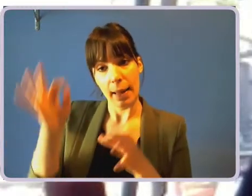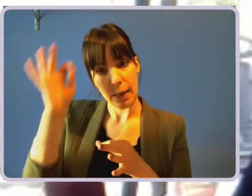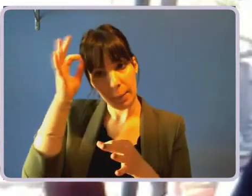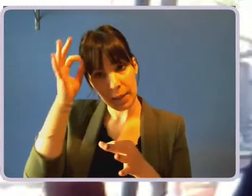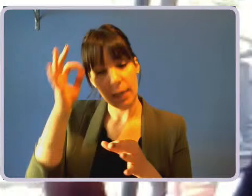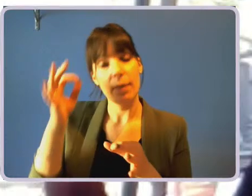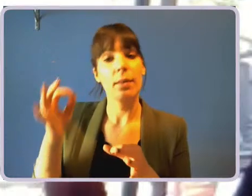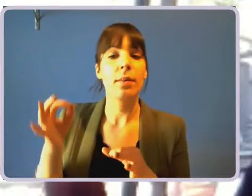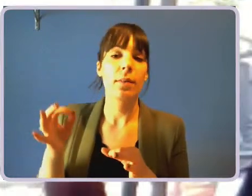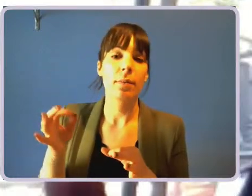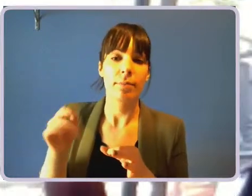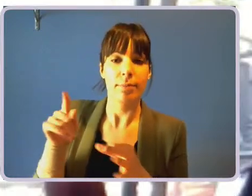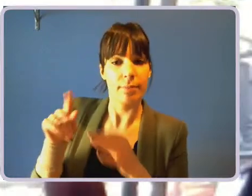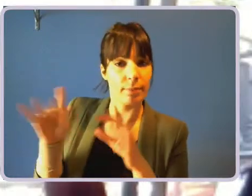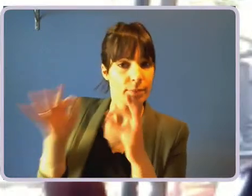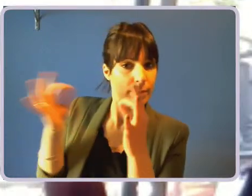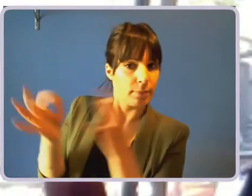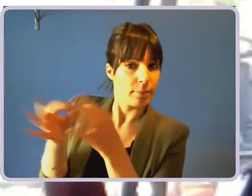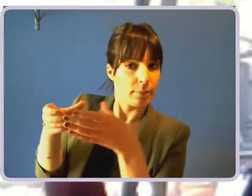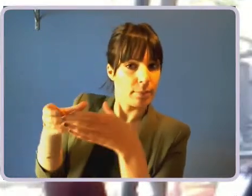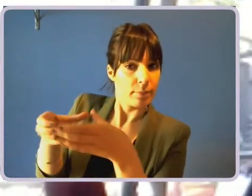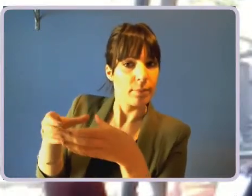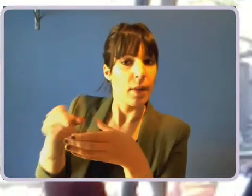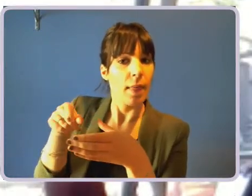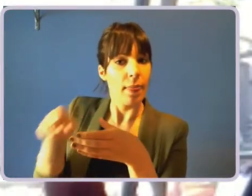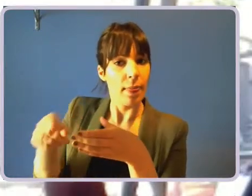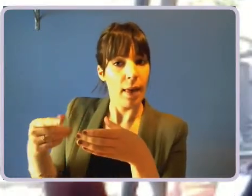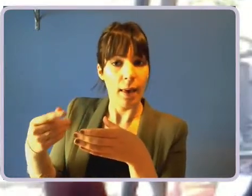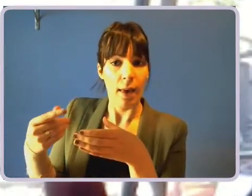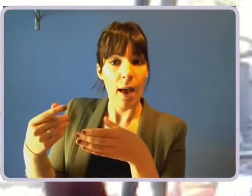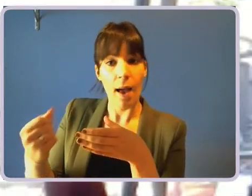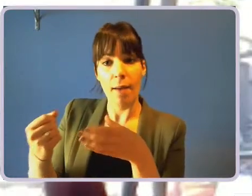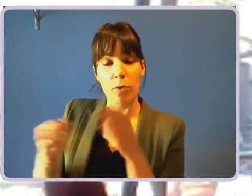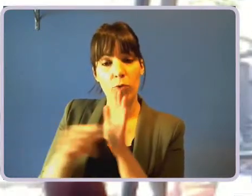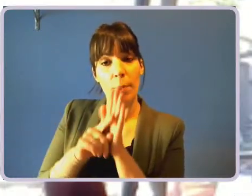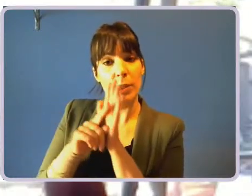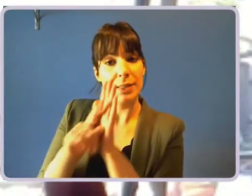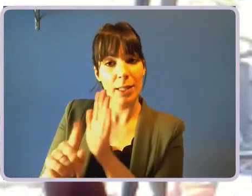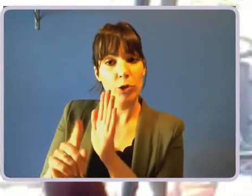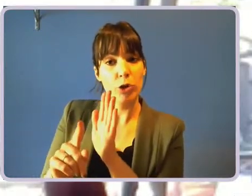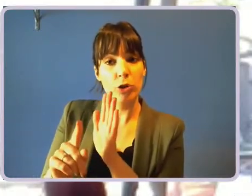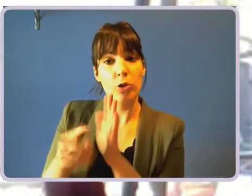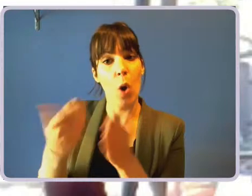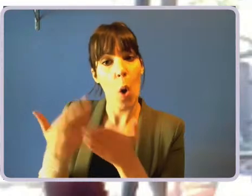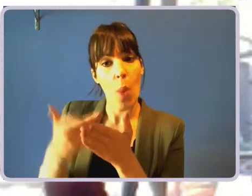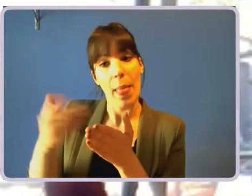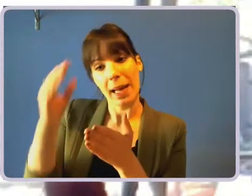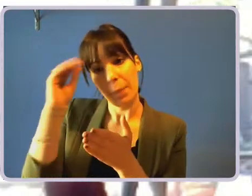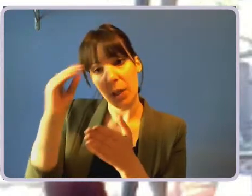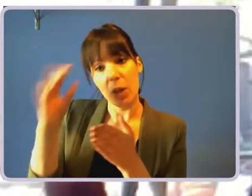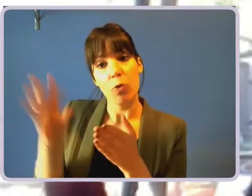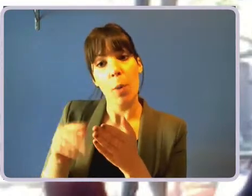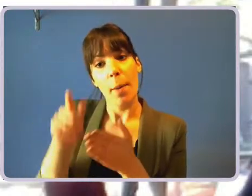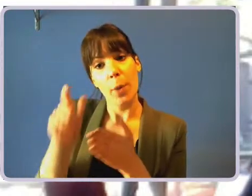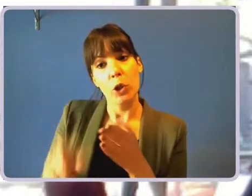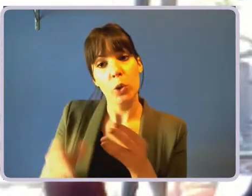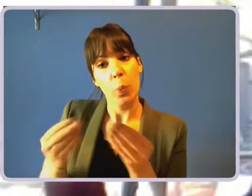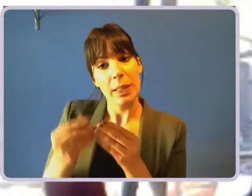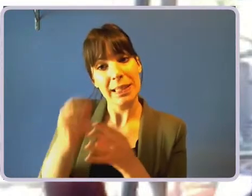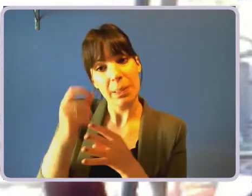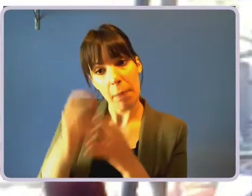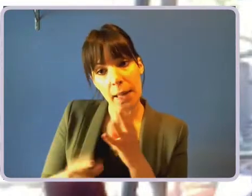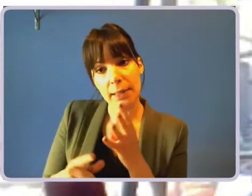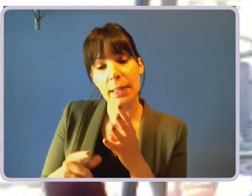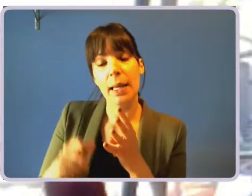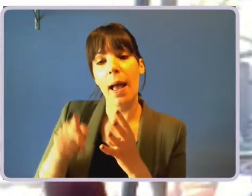Committee, has representation on that committee with a person with disability, which helps bring insight